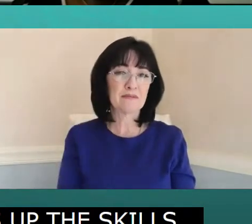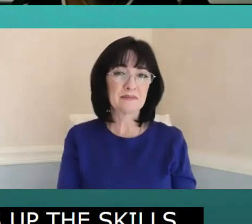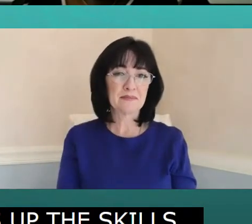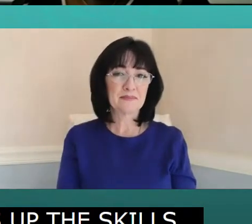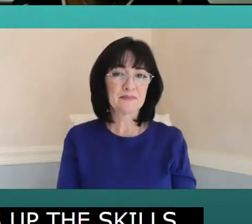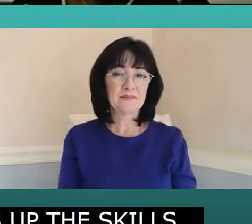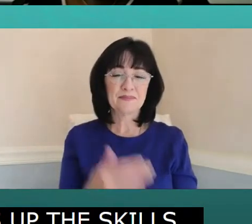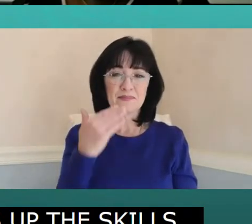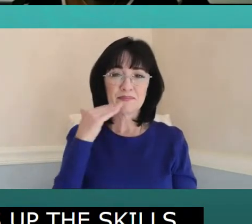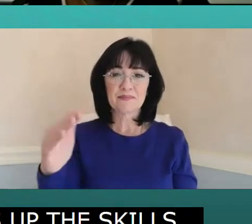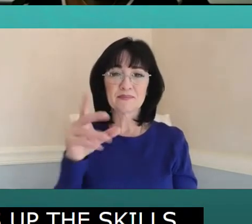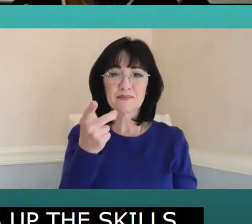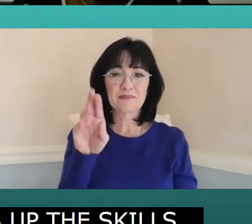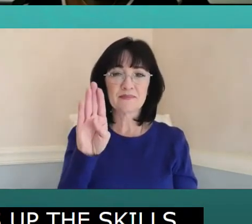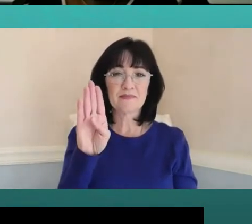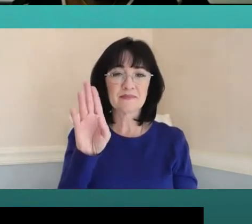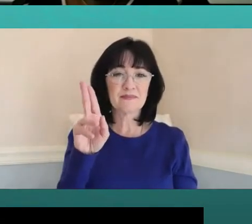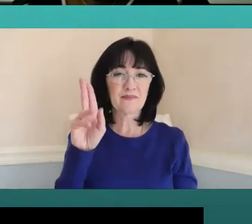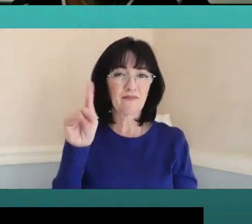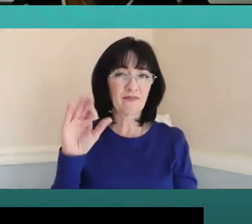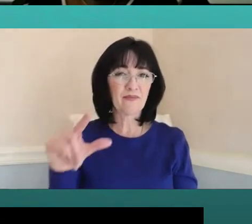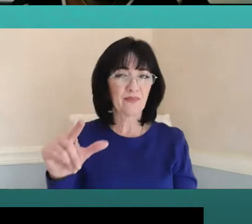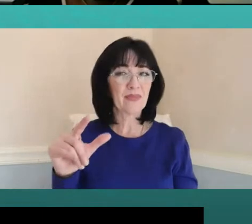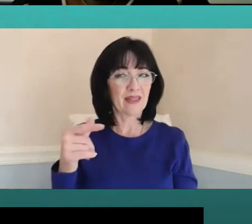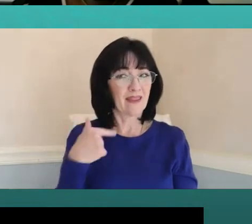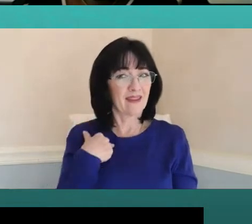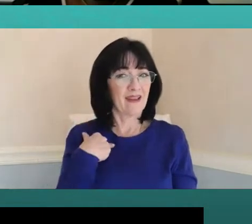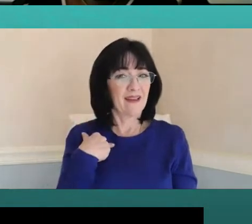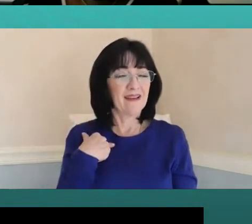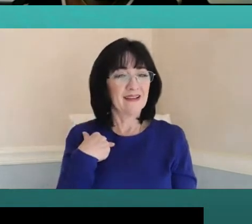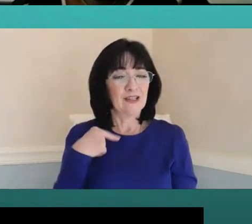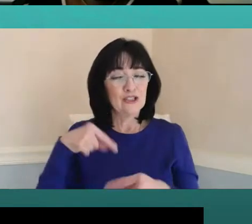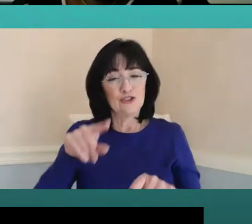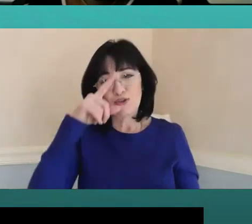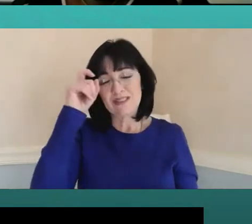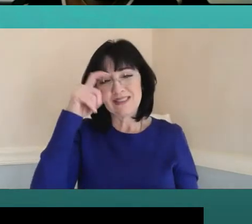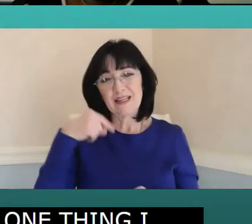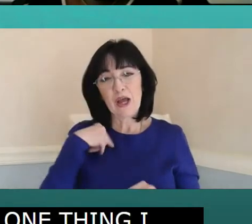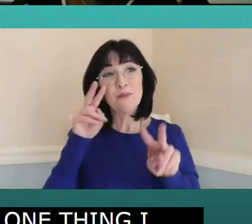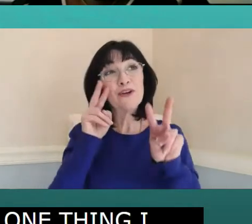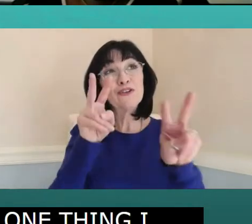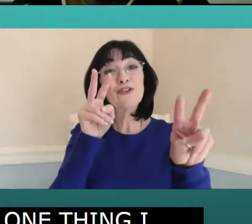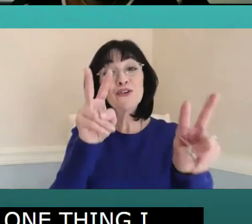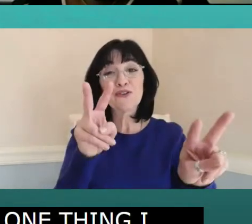Thank you, Dr. Bunting. I know that was one thing I looked forward to over the summer, was a good book.